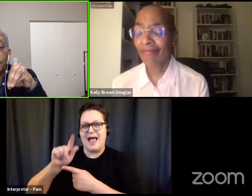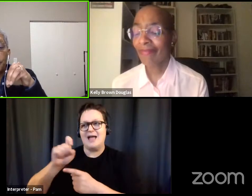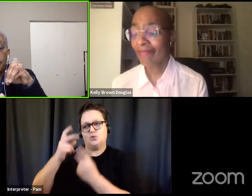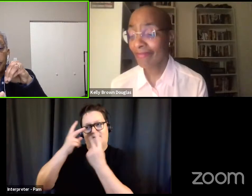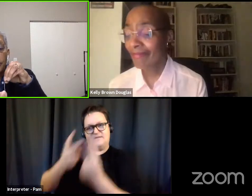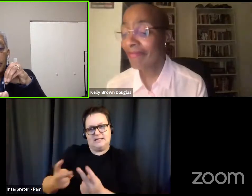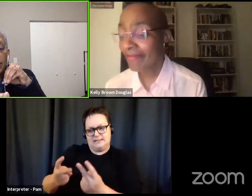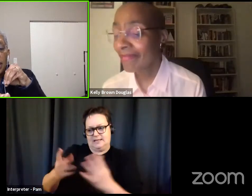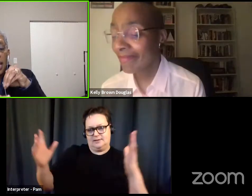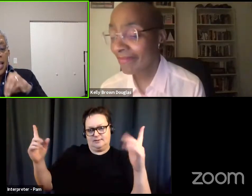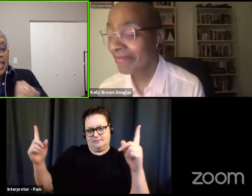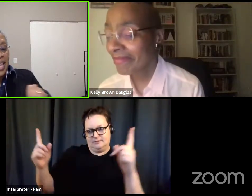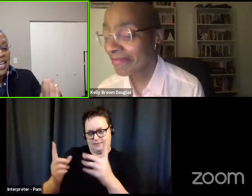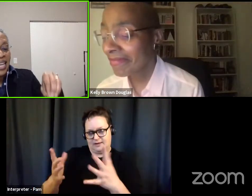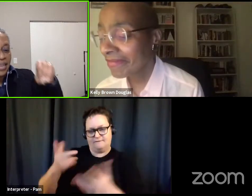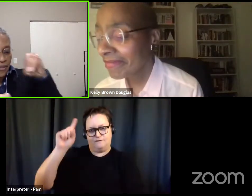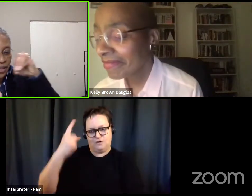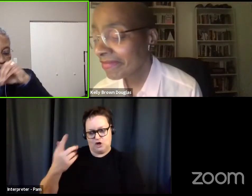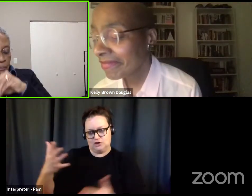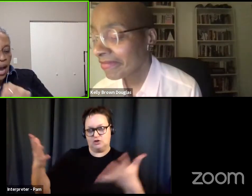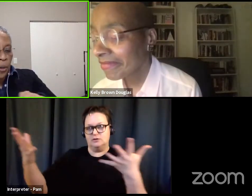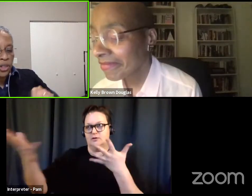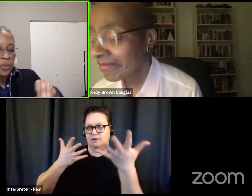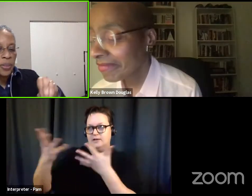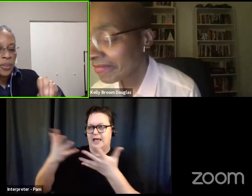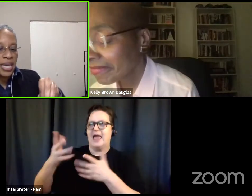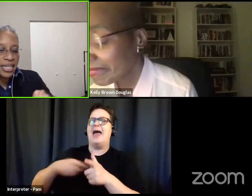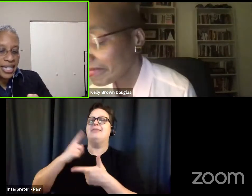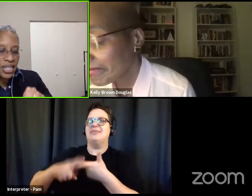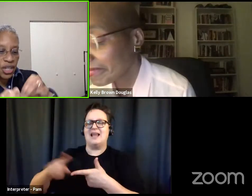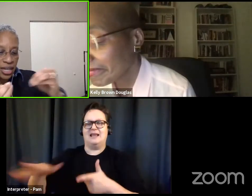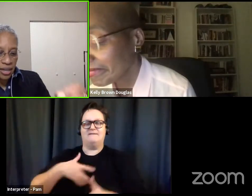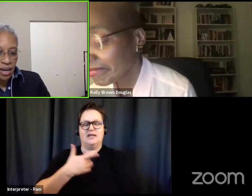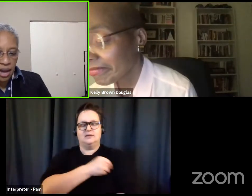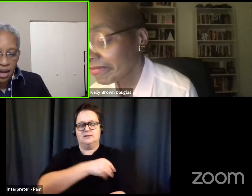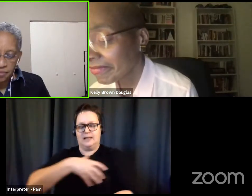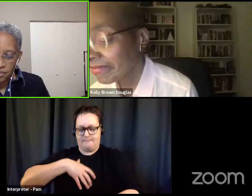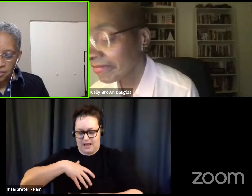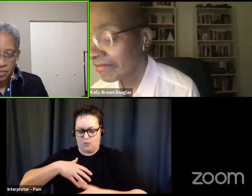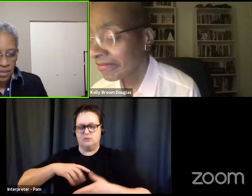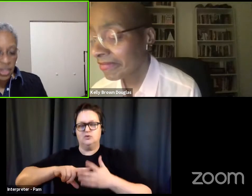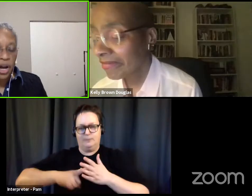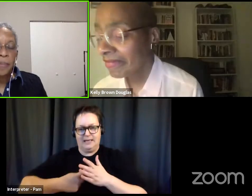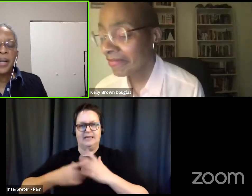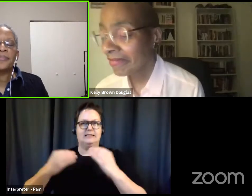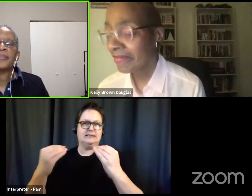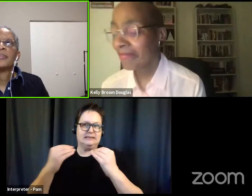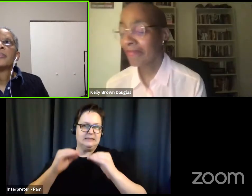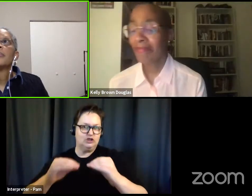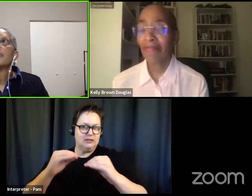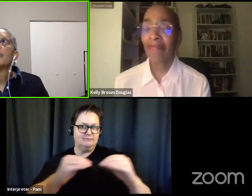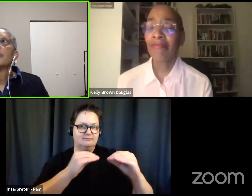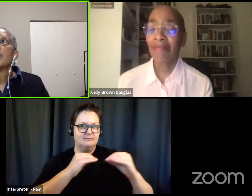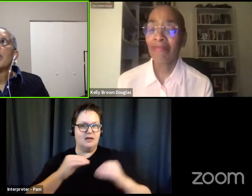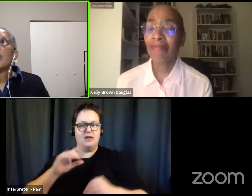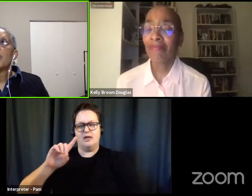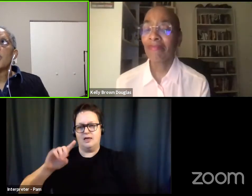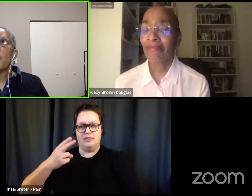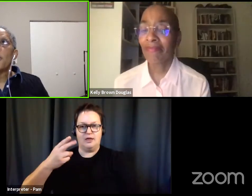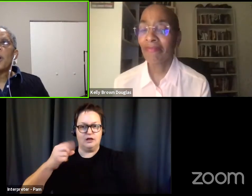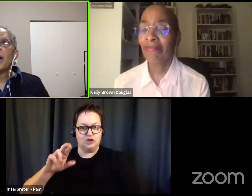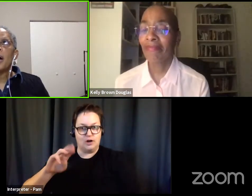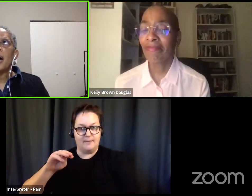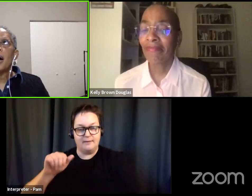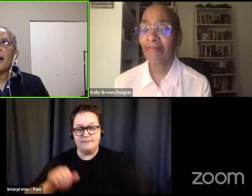So, and then he feels empowered to begin teaching the Dharma.